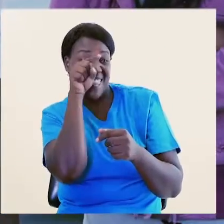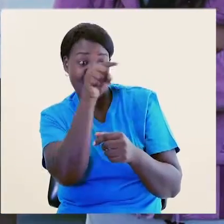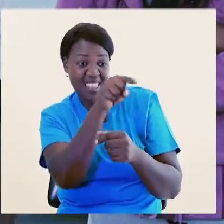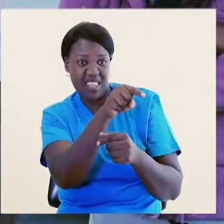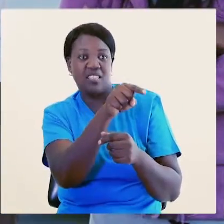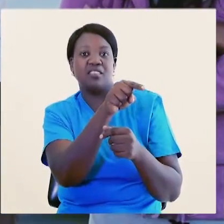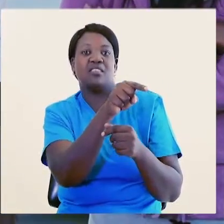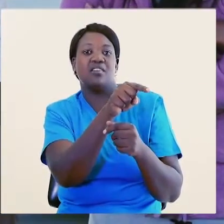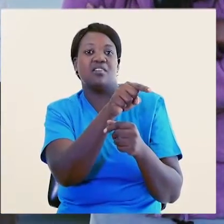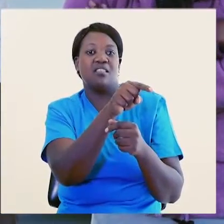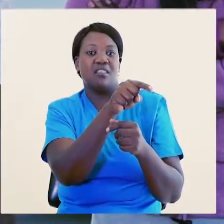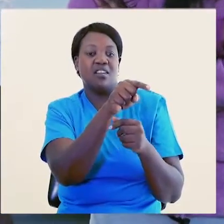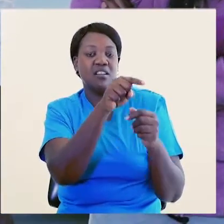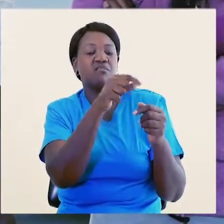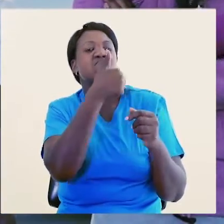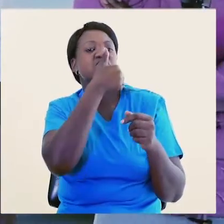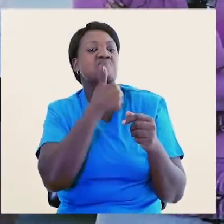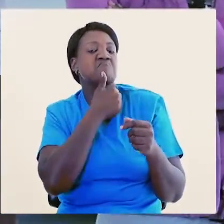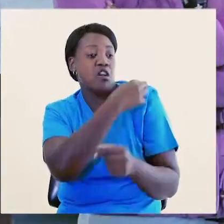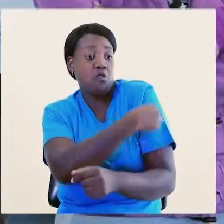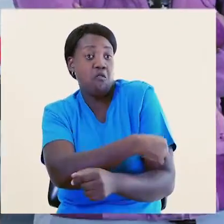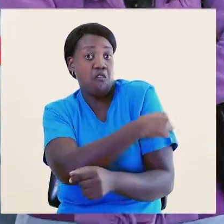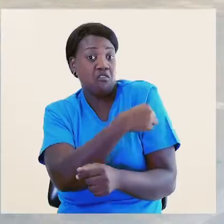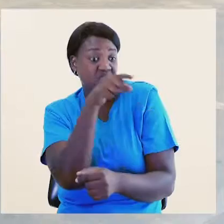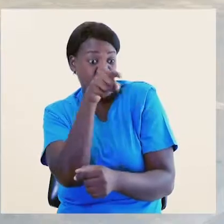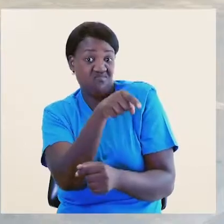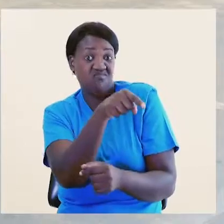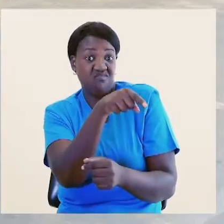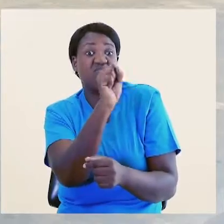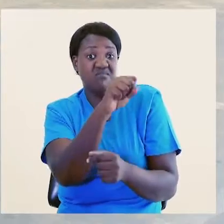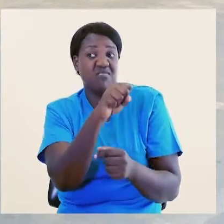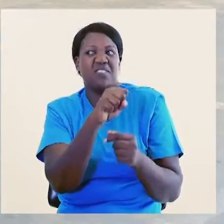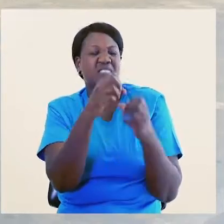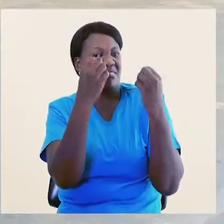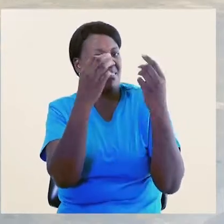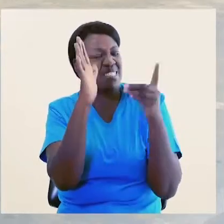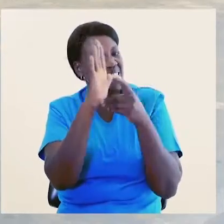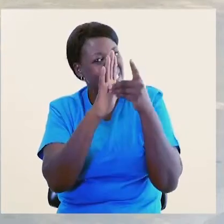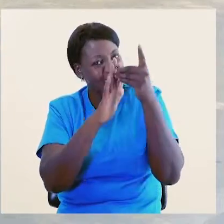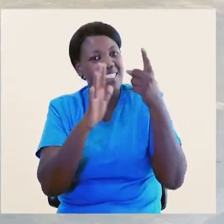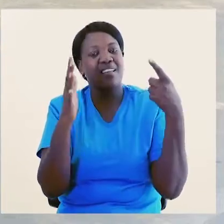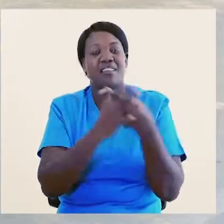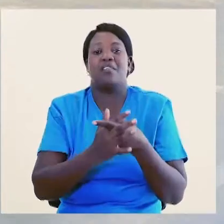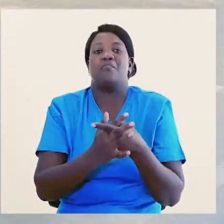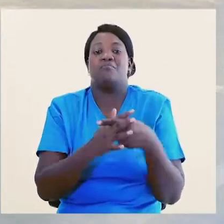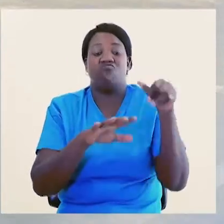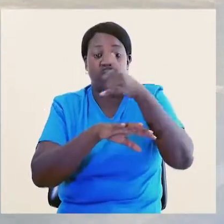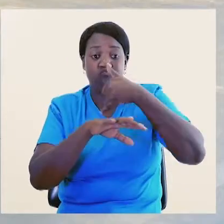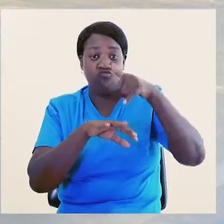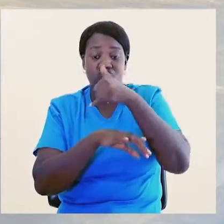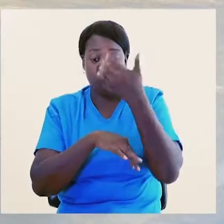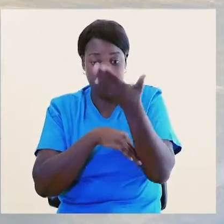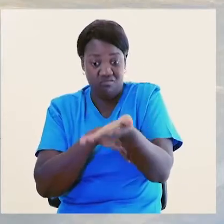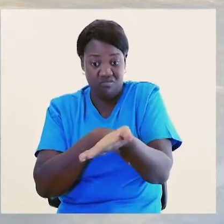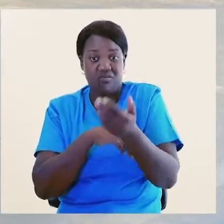is the Madame Puhamba Private Hospital. No. Oh. Mm-hmm. You see, a lot of development has taken place in this area.